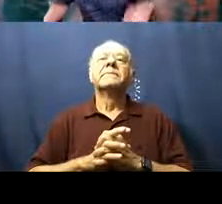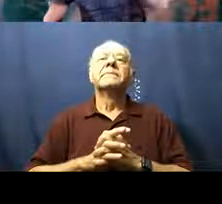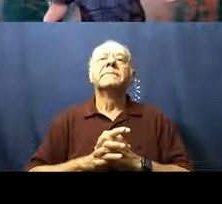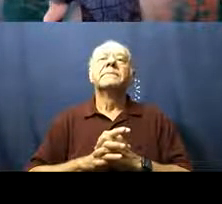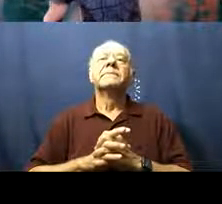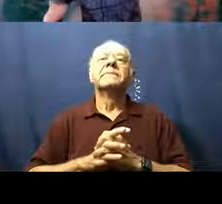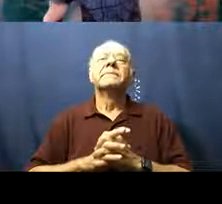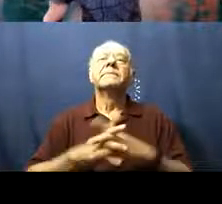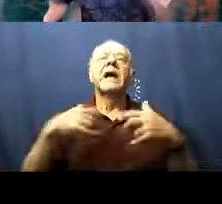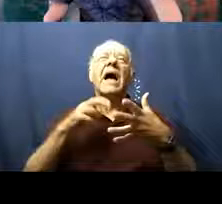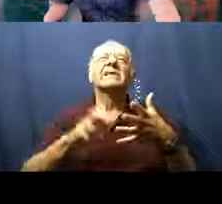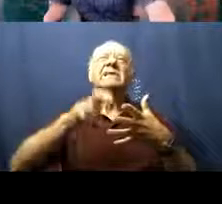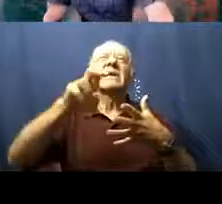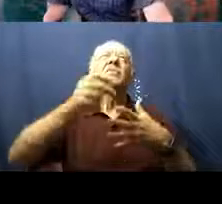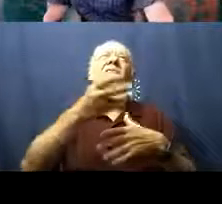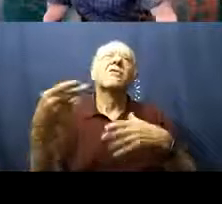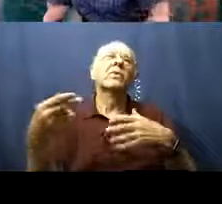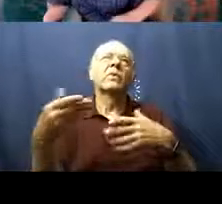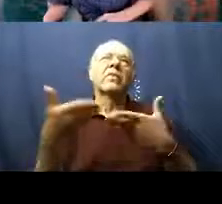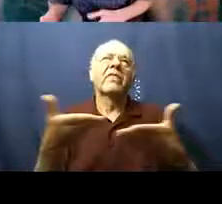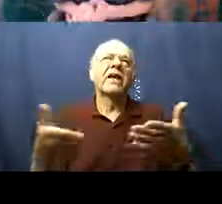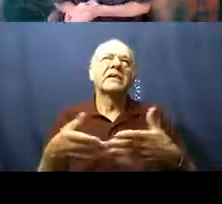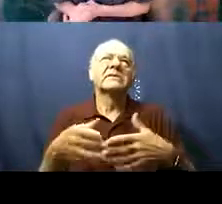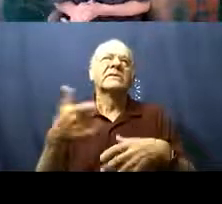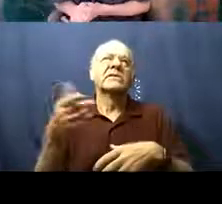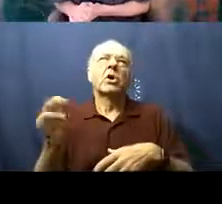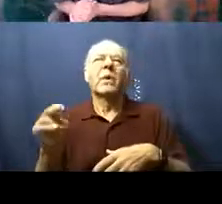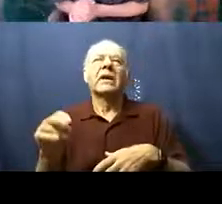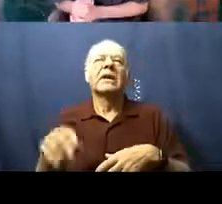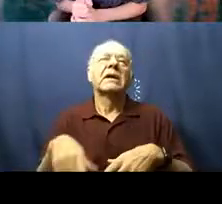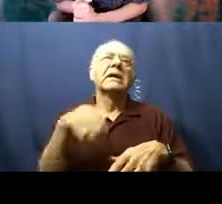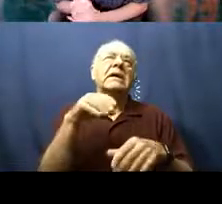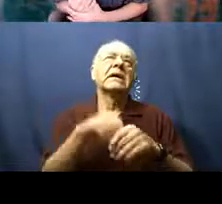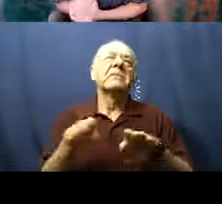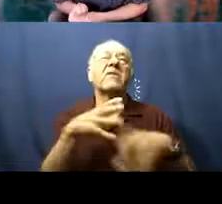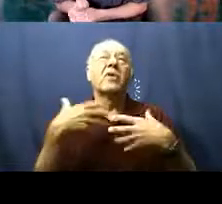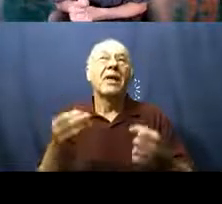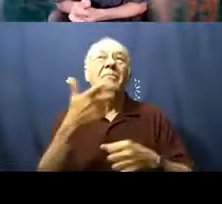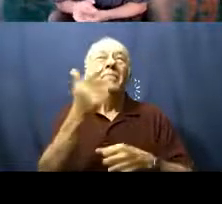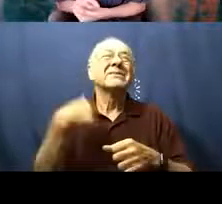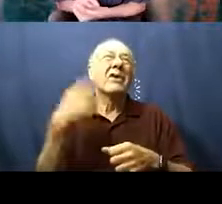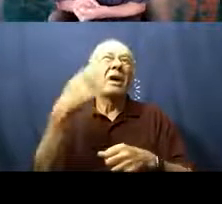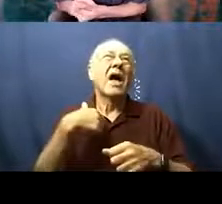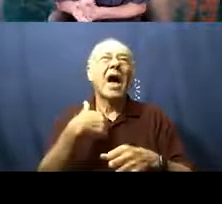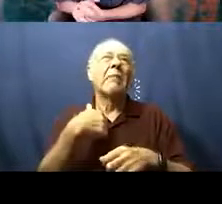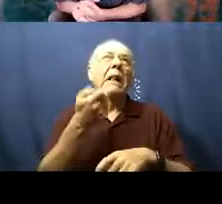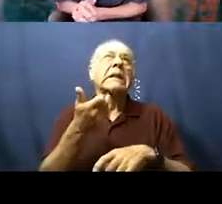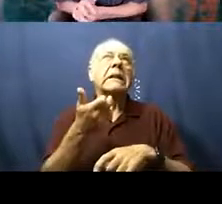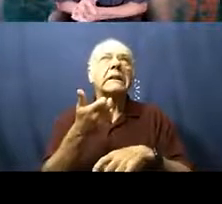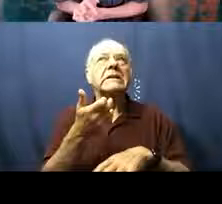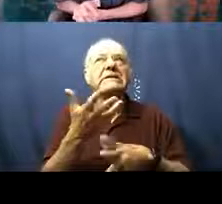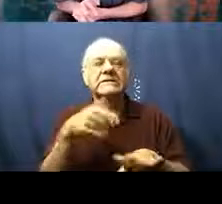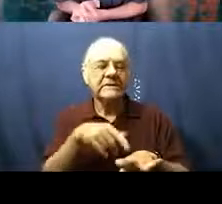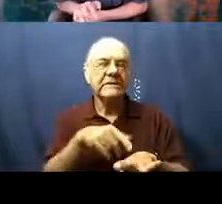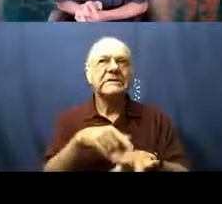I skipped over a few things, Gwen, in behavioral health because I realized I'm a little tight on time. I wanted